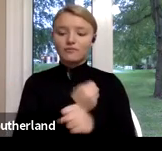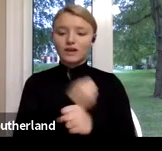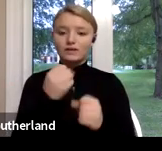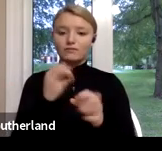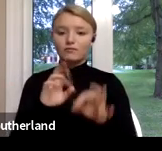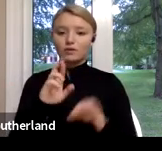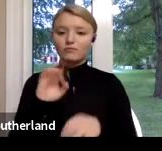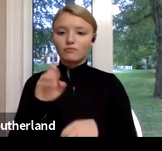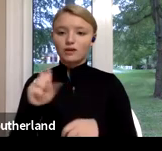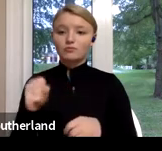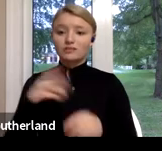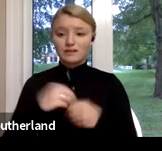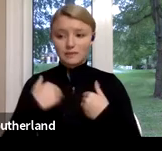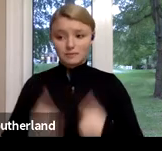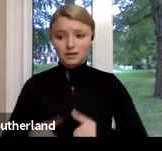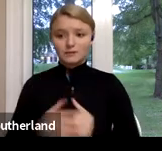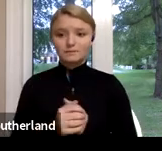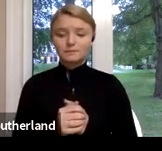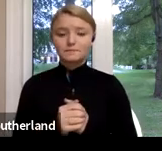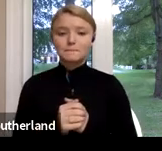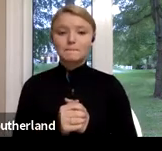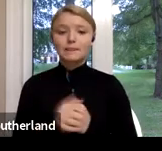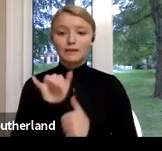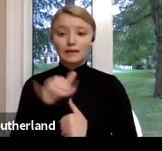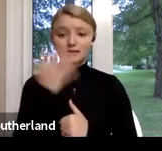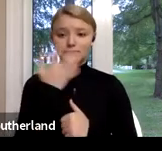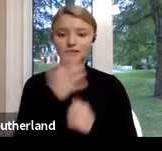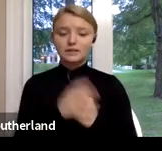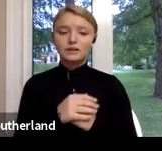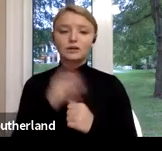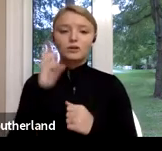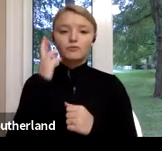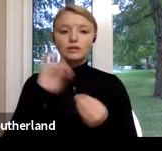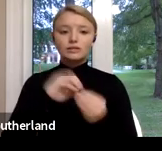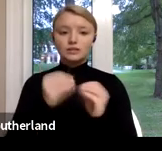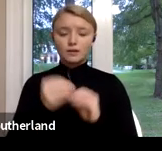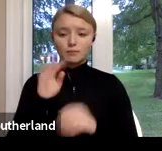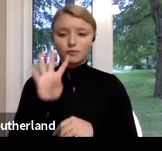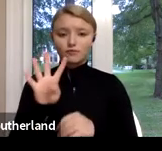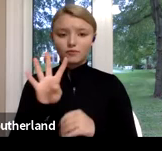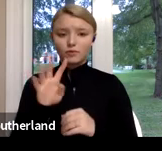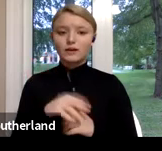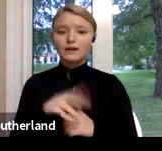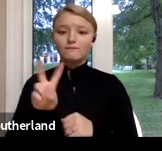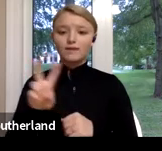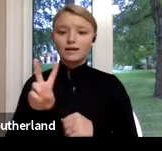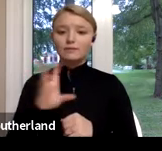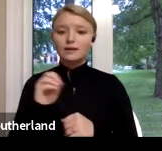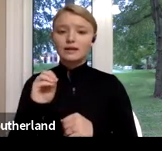That's amazing. So, reason number four, vitamin and